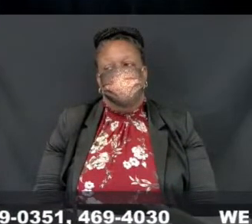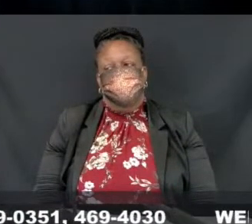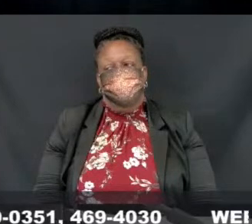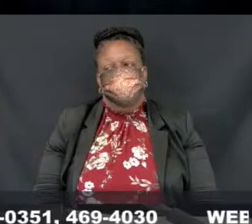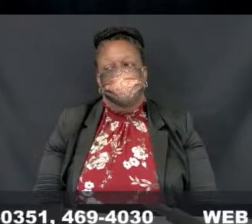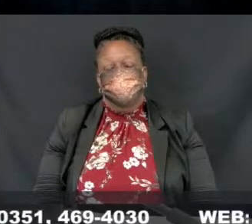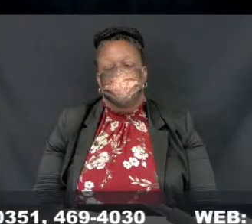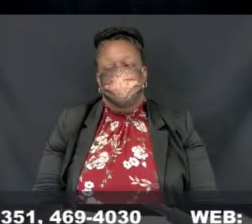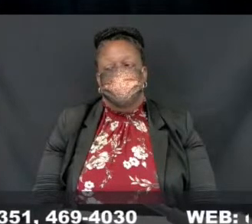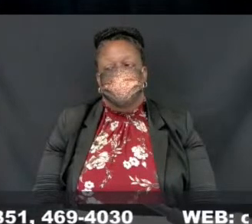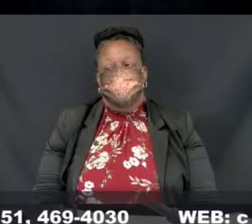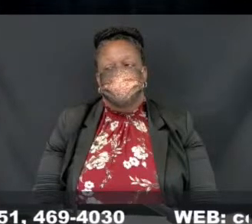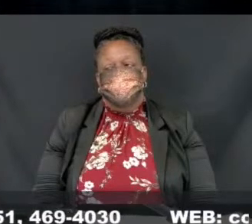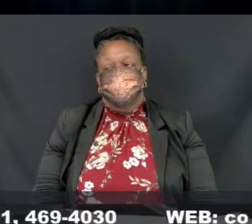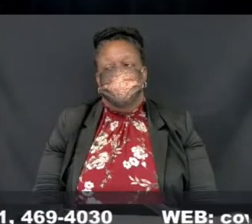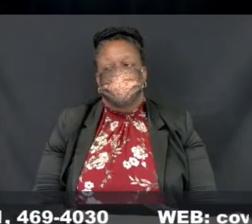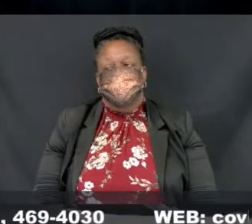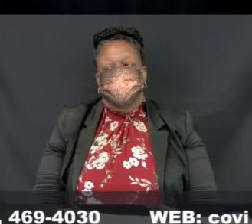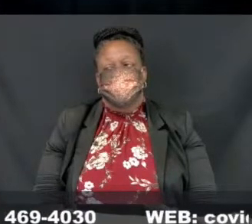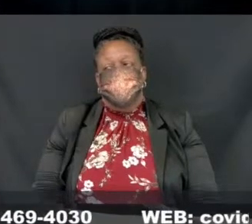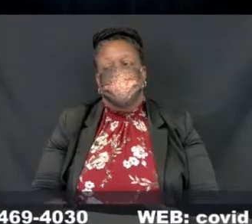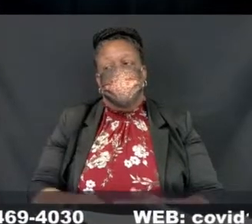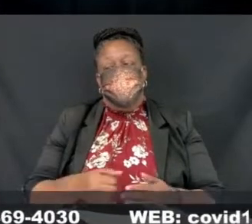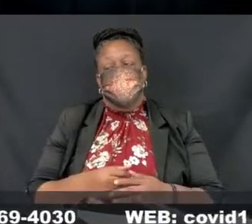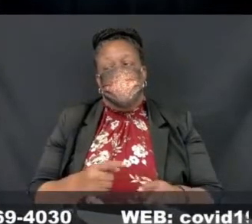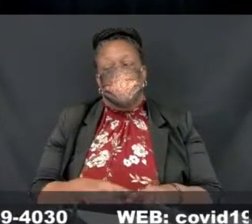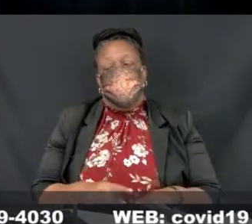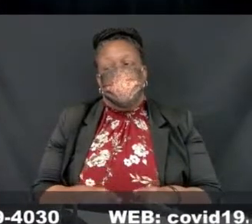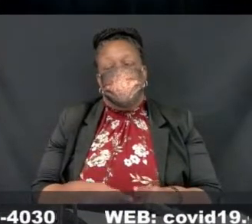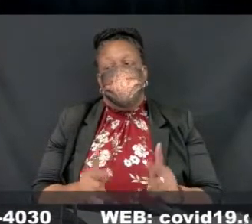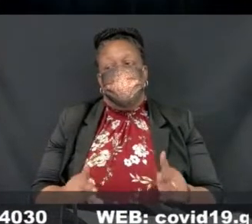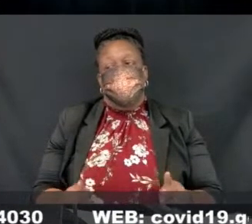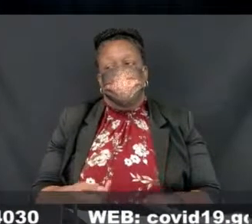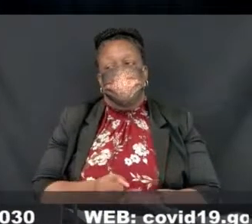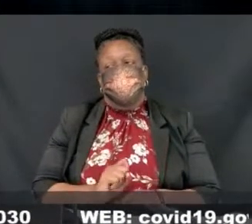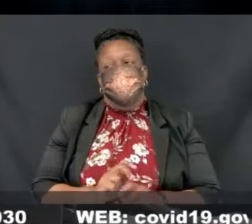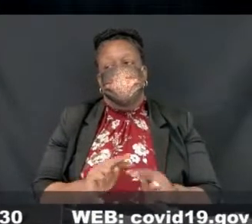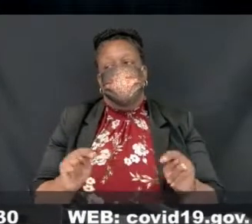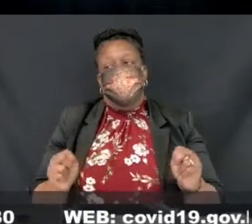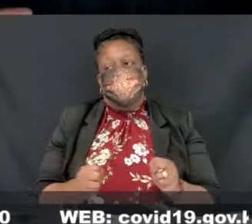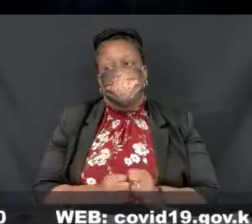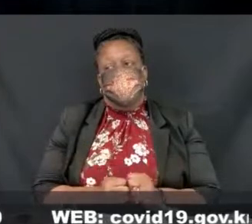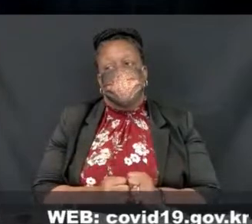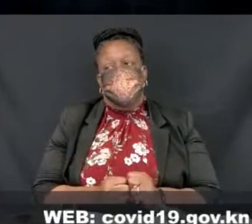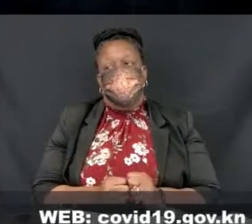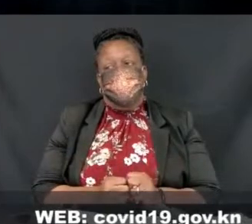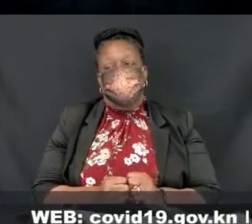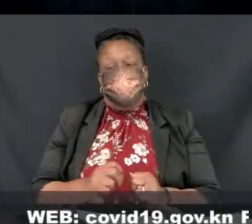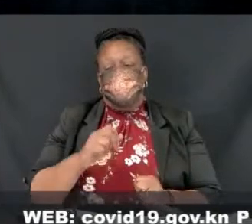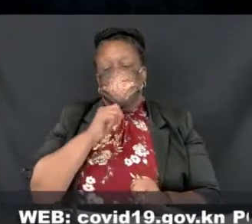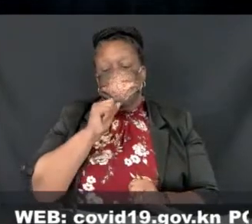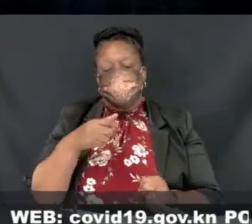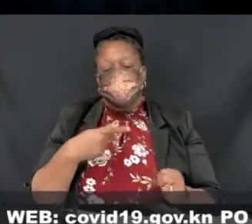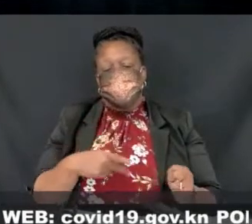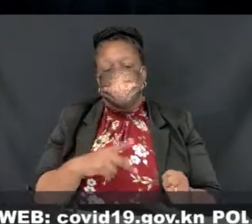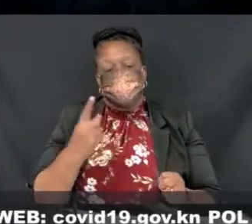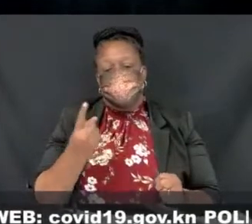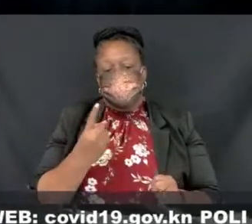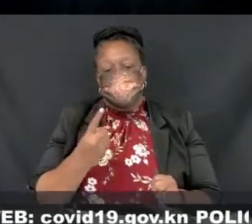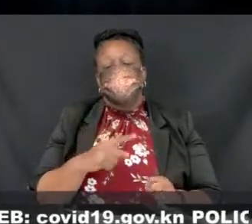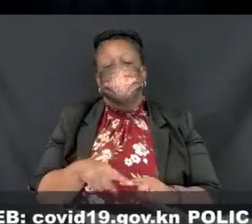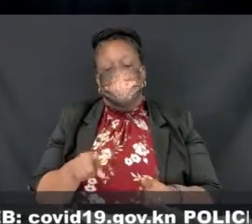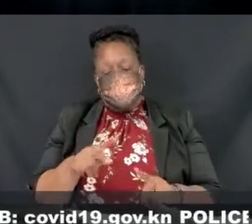Mark Brantley and others, who also were engaged, because we took a federal approach. This was not a St. thing or a Nevis thing.